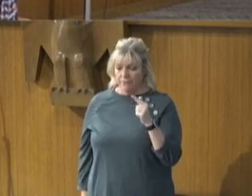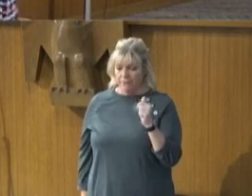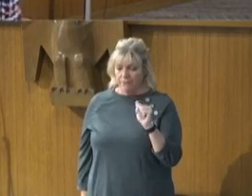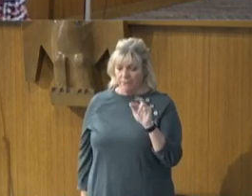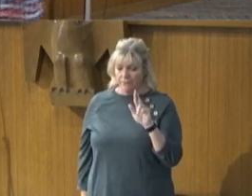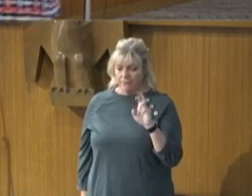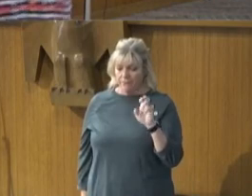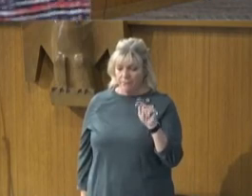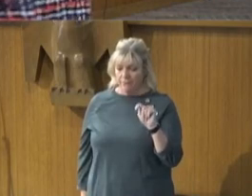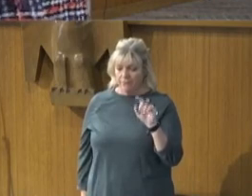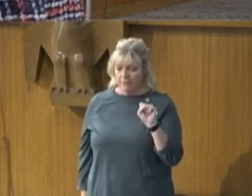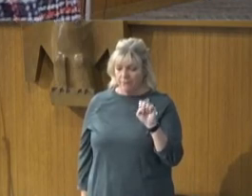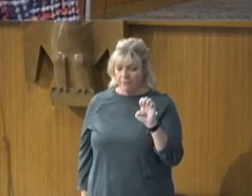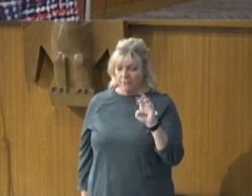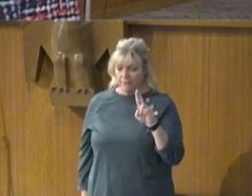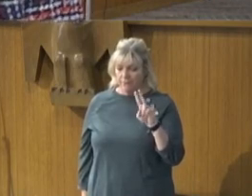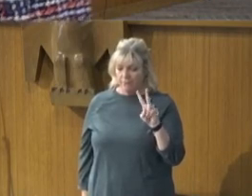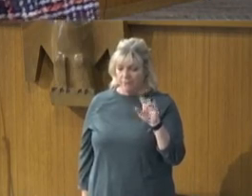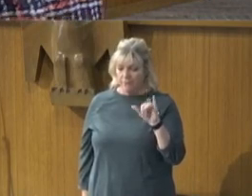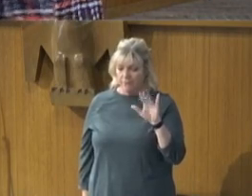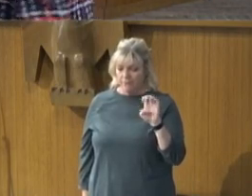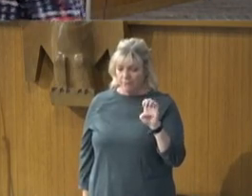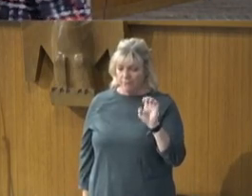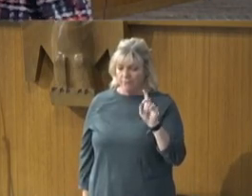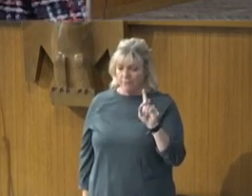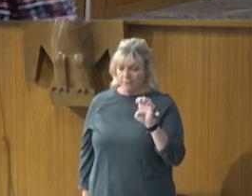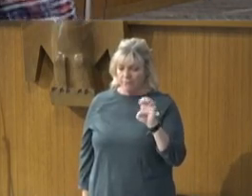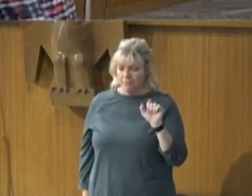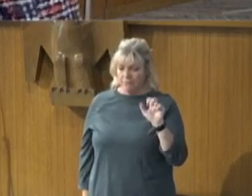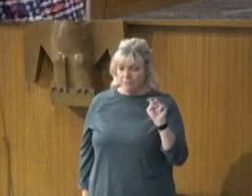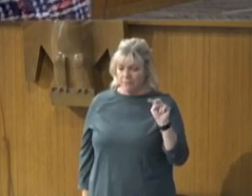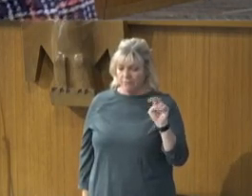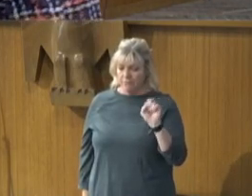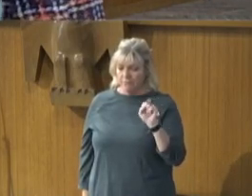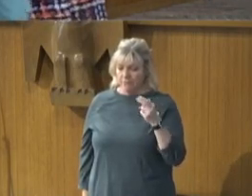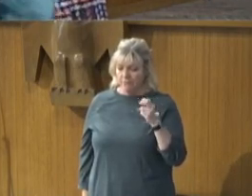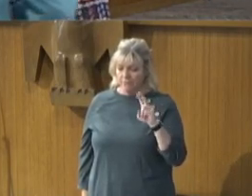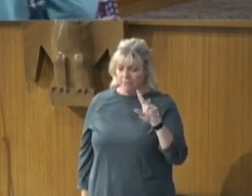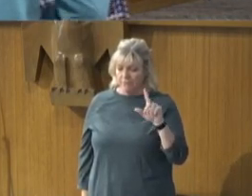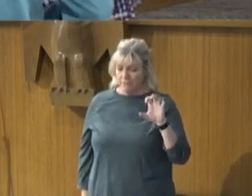Margaret Service. Deanne Sherlock.